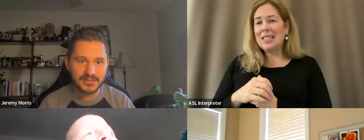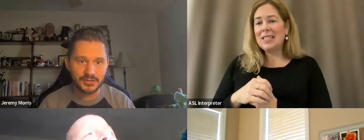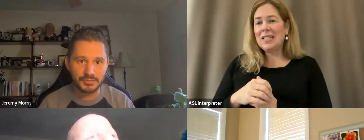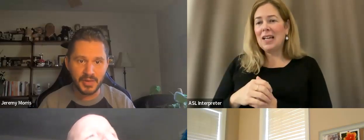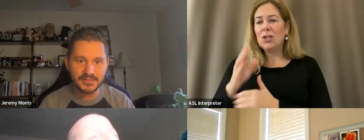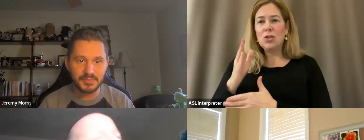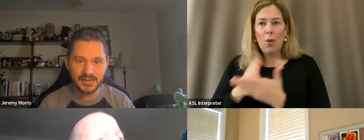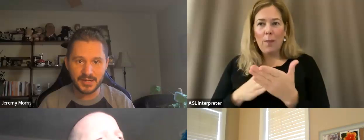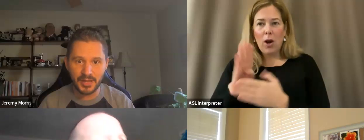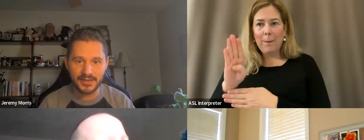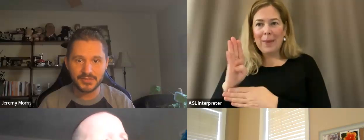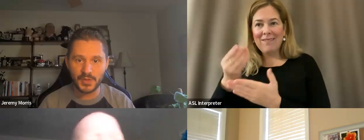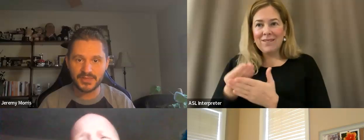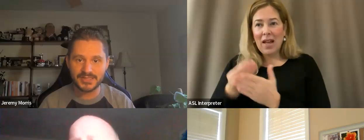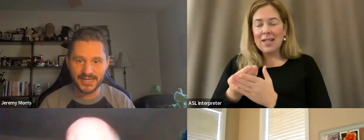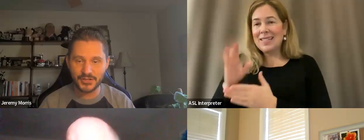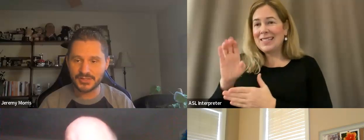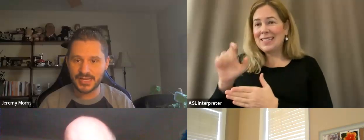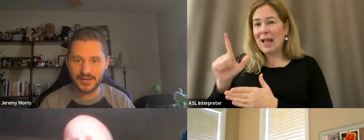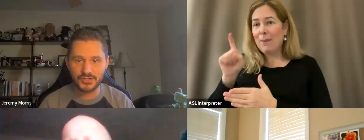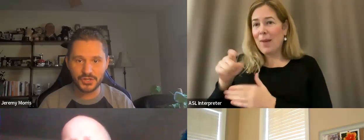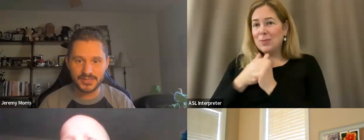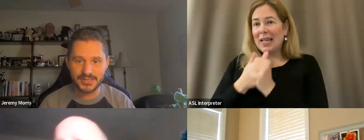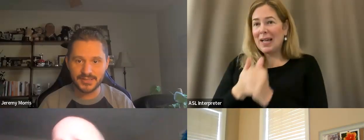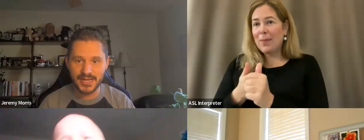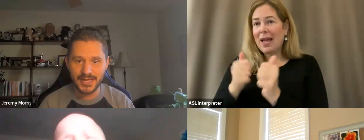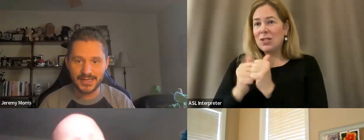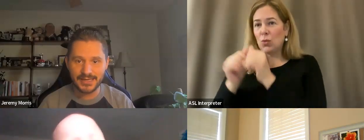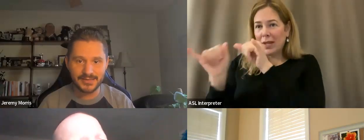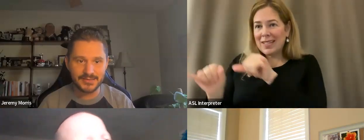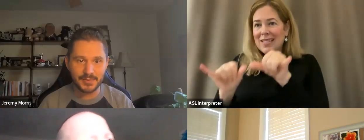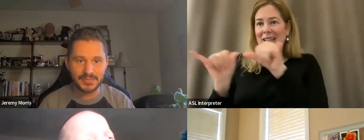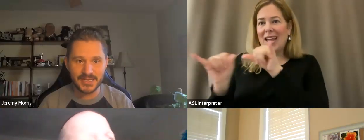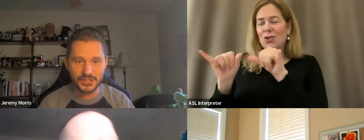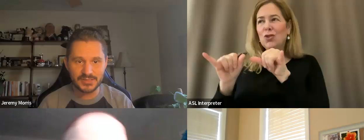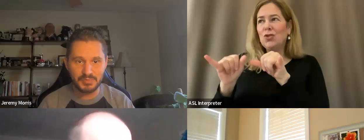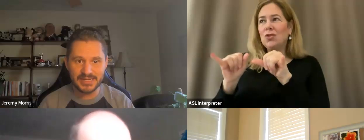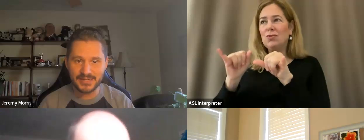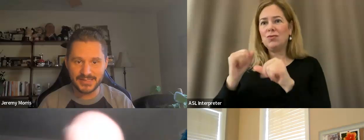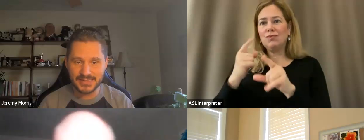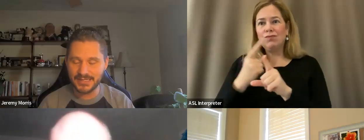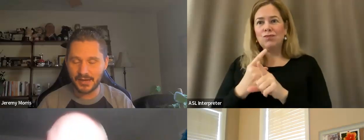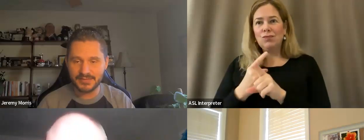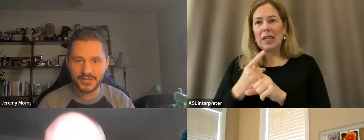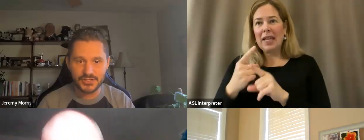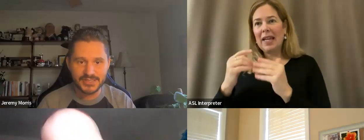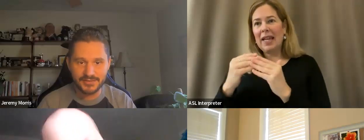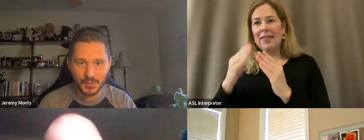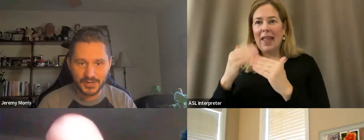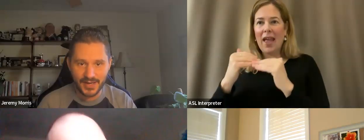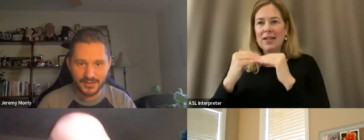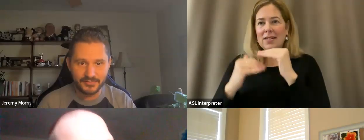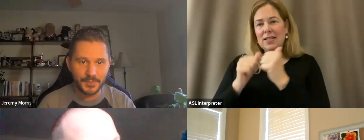funding, SILs must be in compliance with the standards and assurances in subsections B and C of